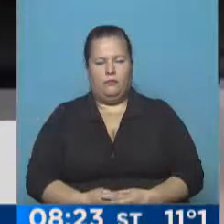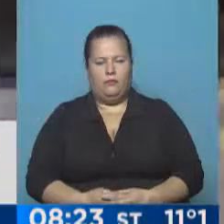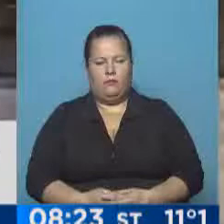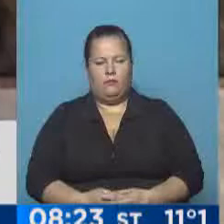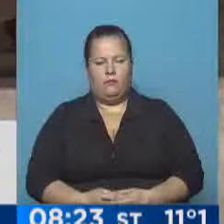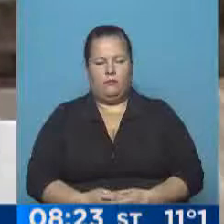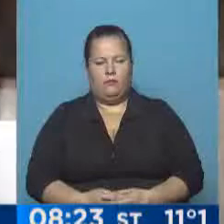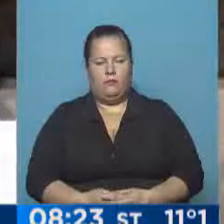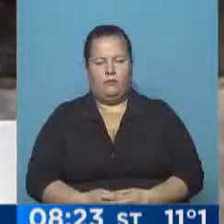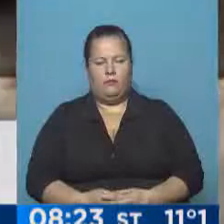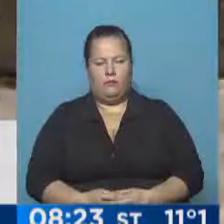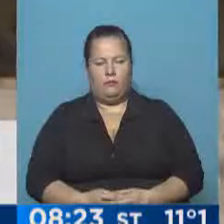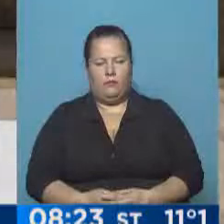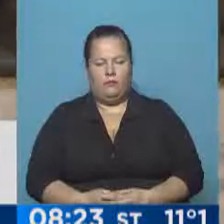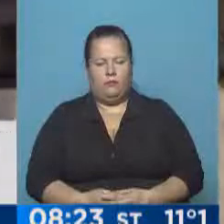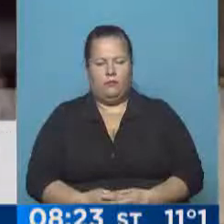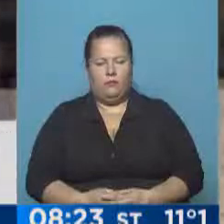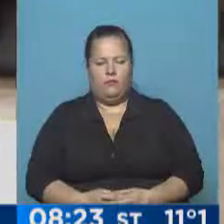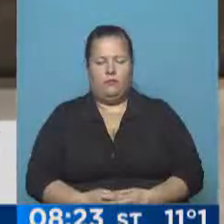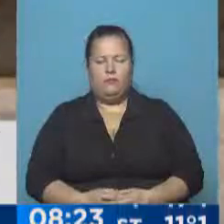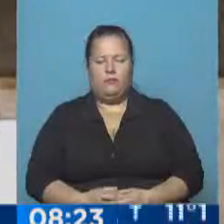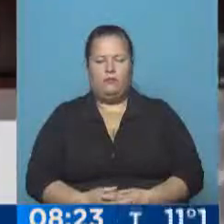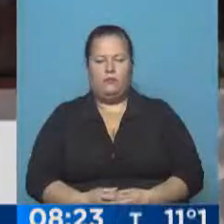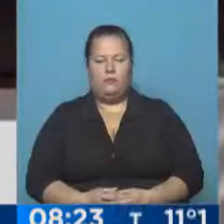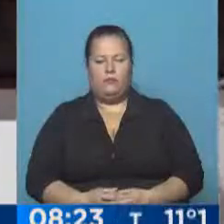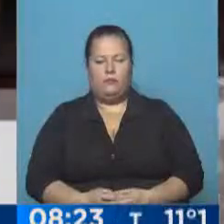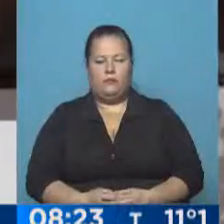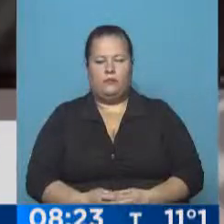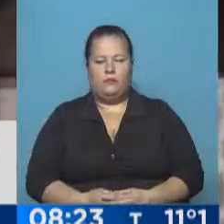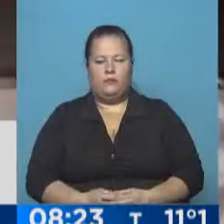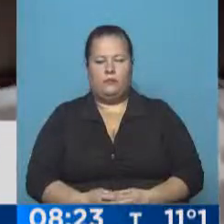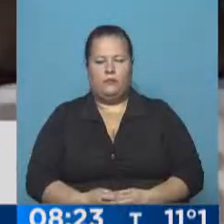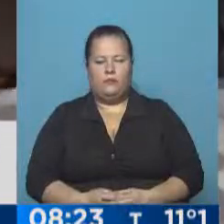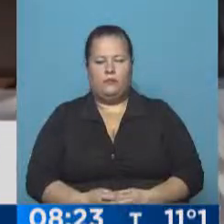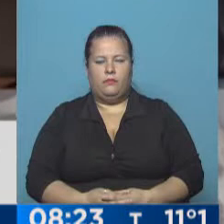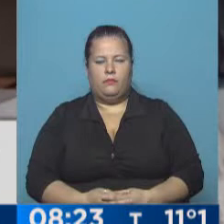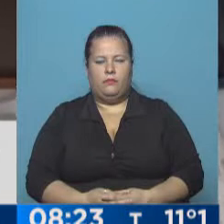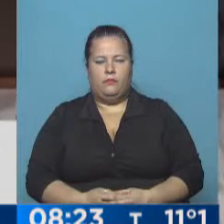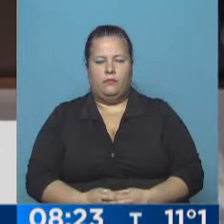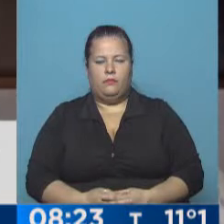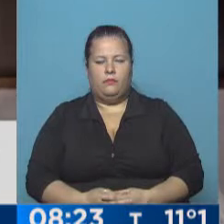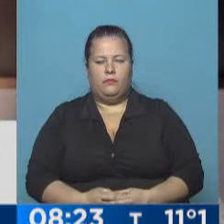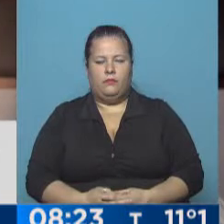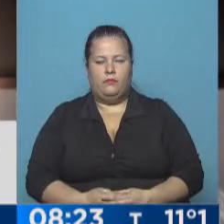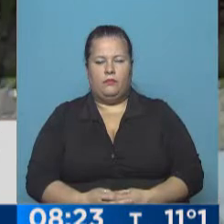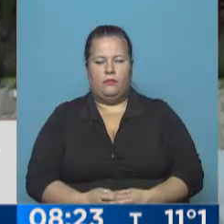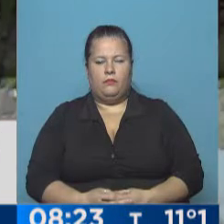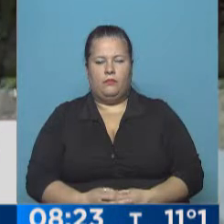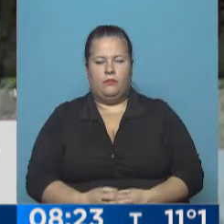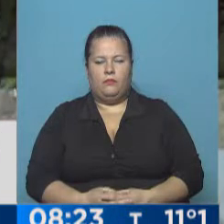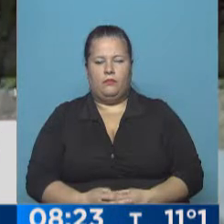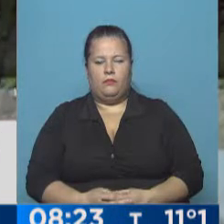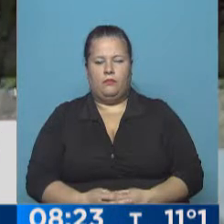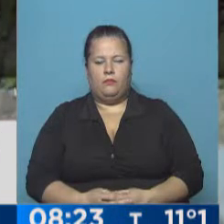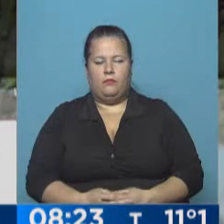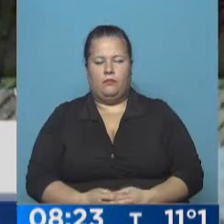I don't know many people there near 6,000. He need the paper, but the government he